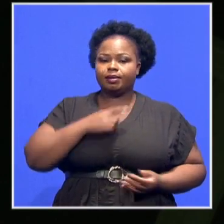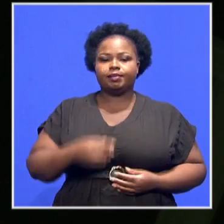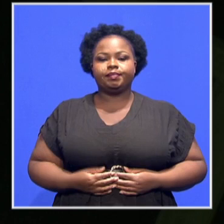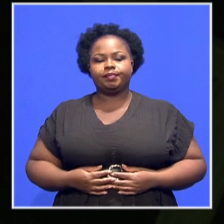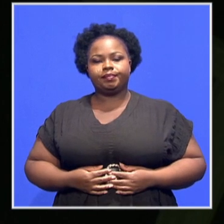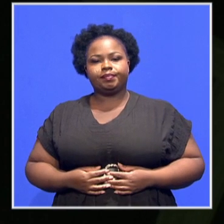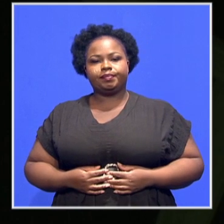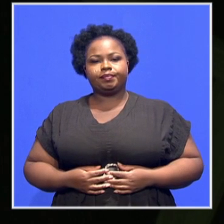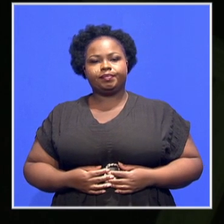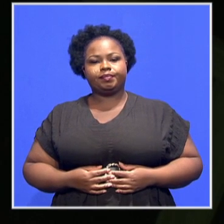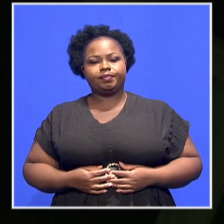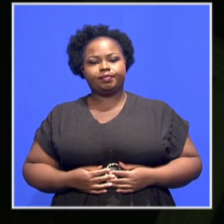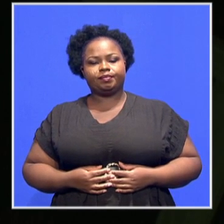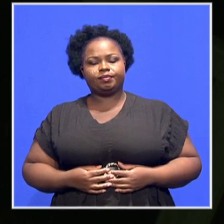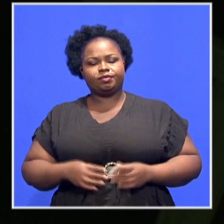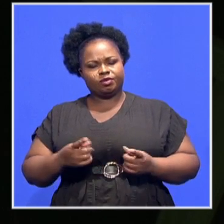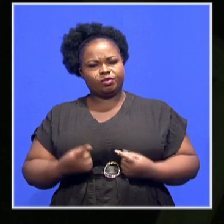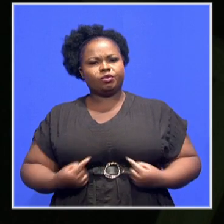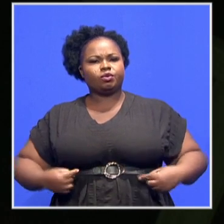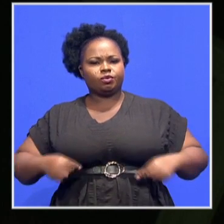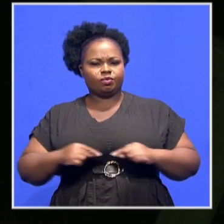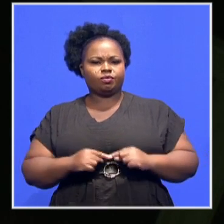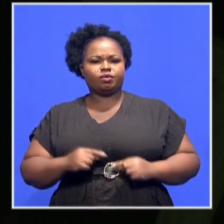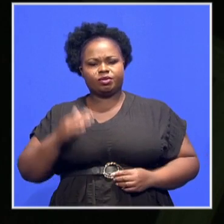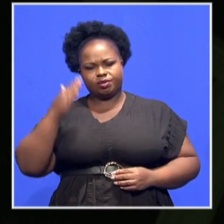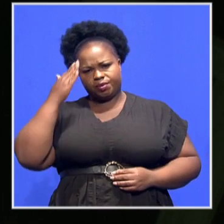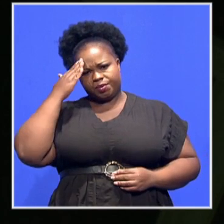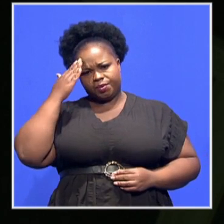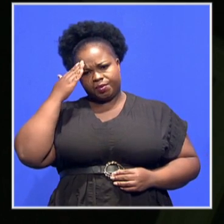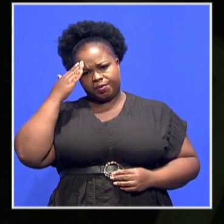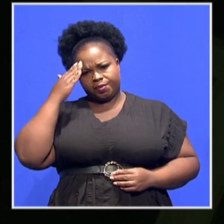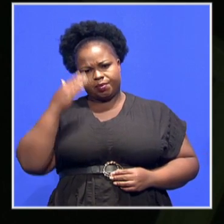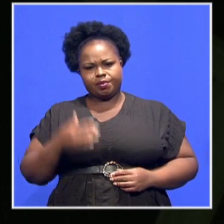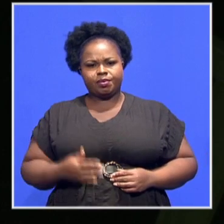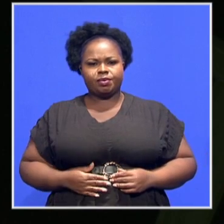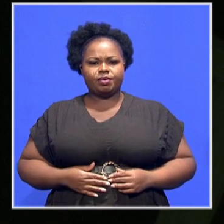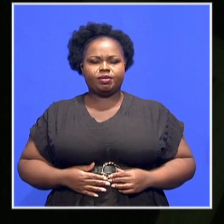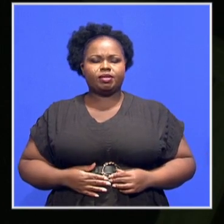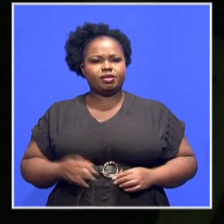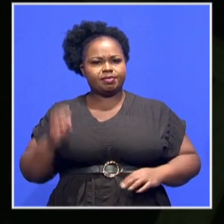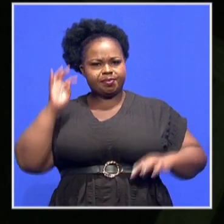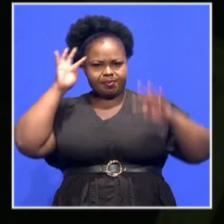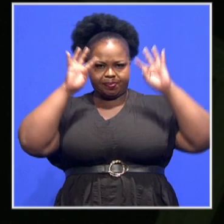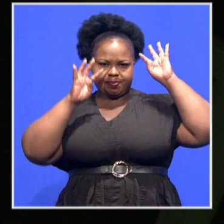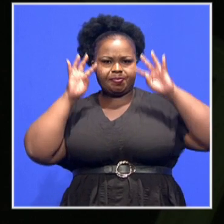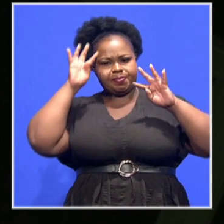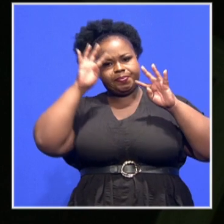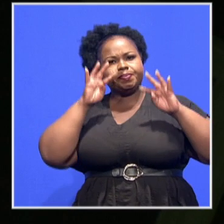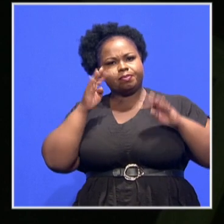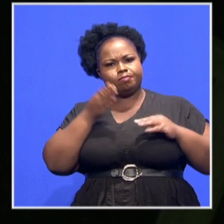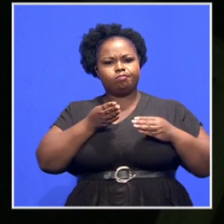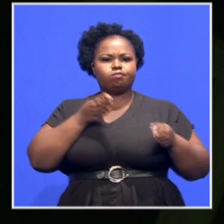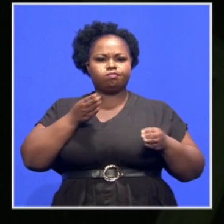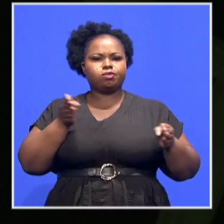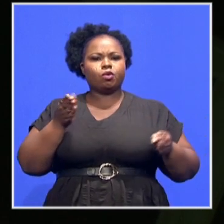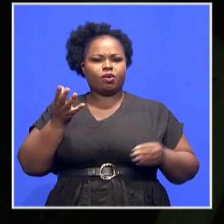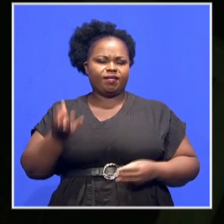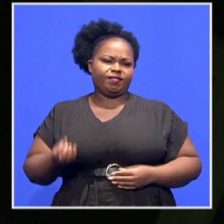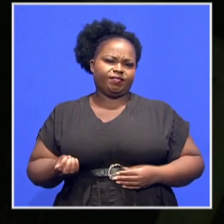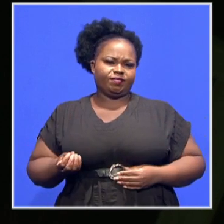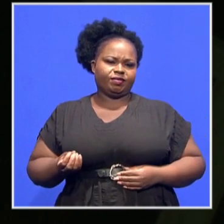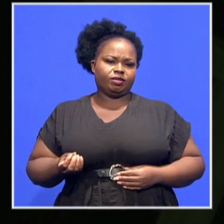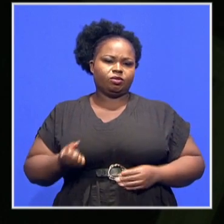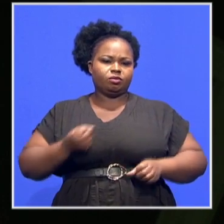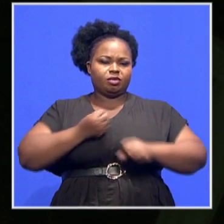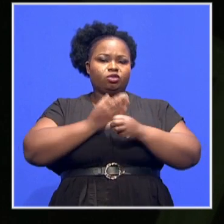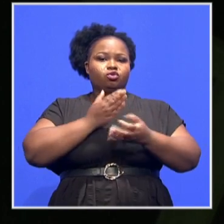we know that there is great strength and there's great innovation in